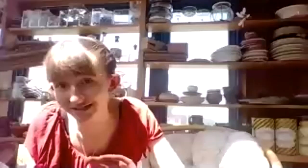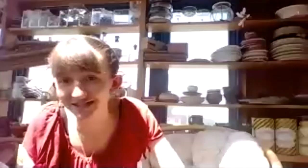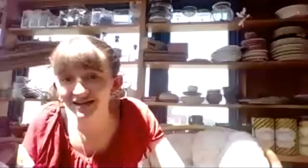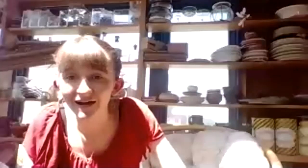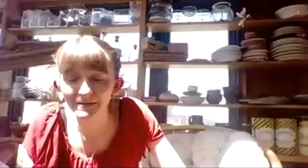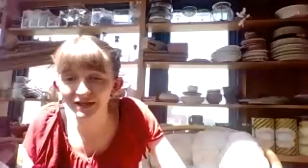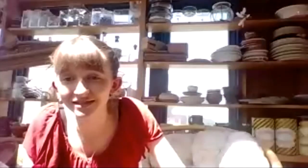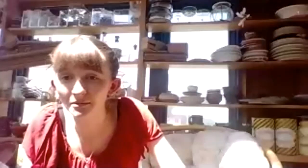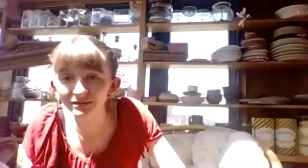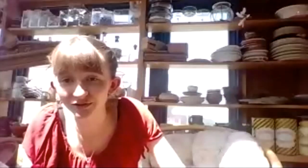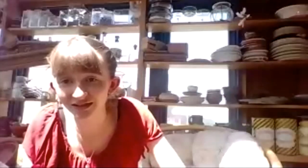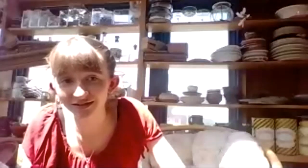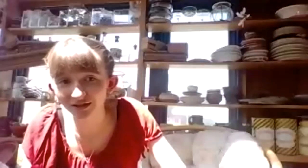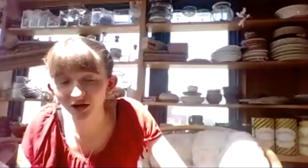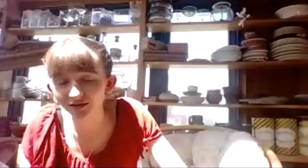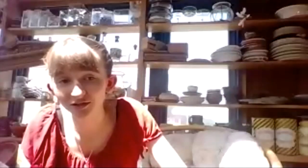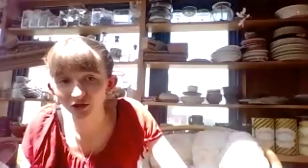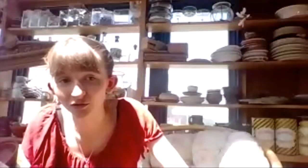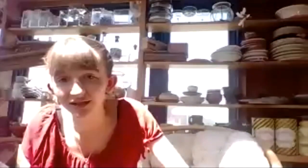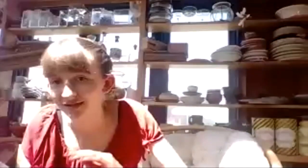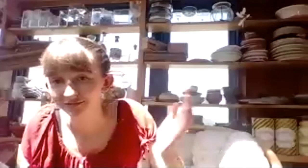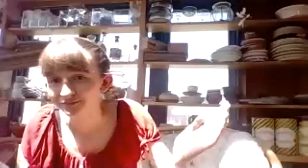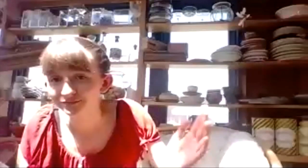prorsus, and then some people think that there are